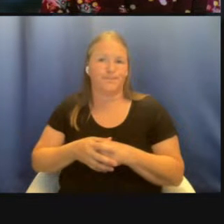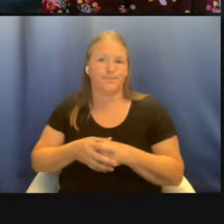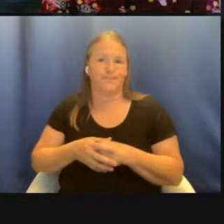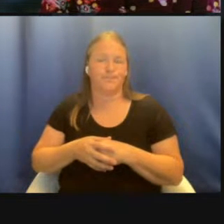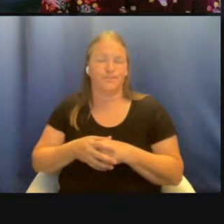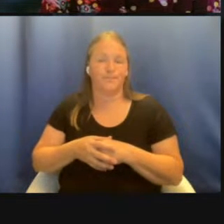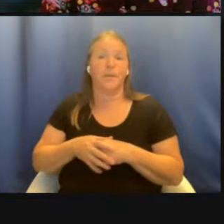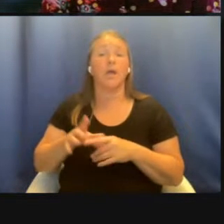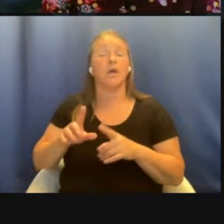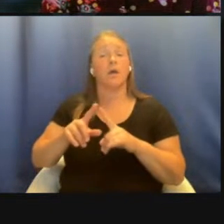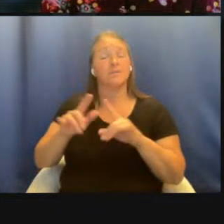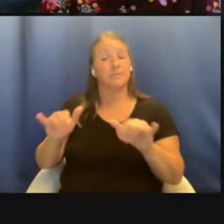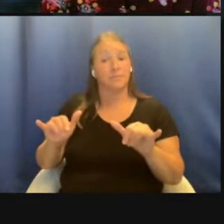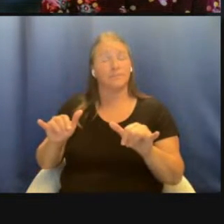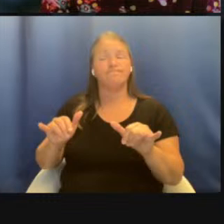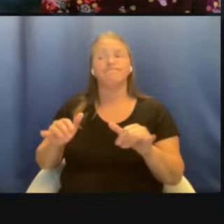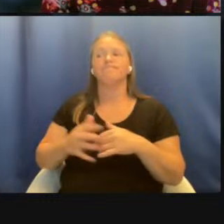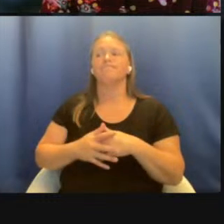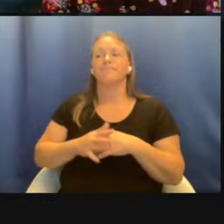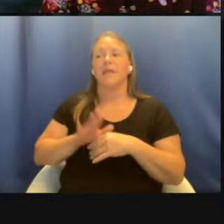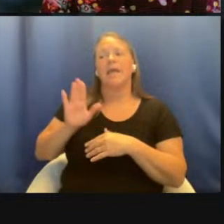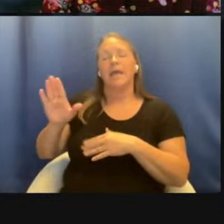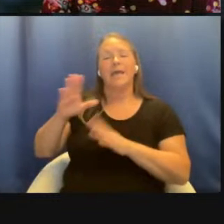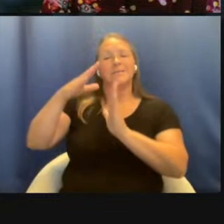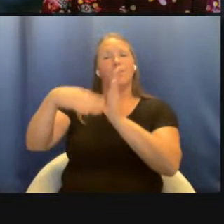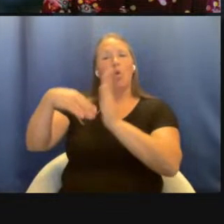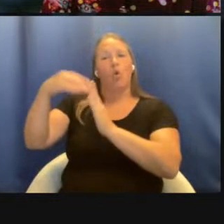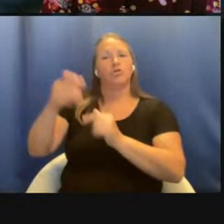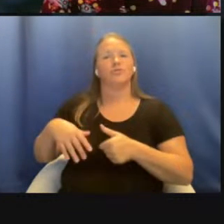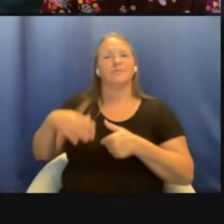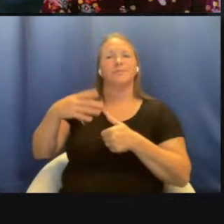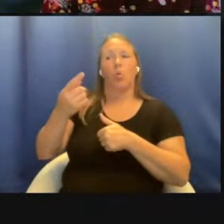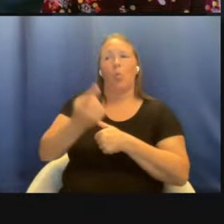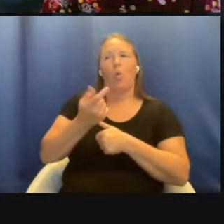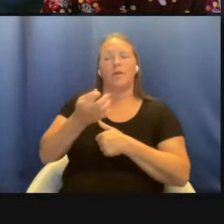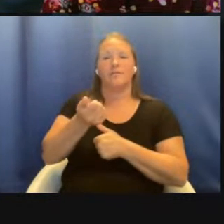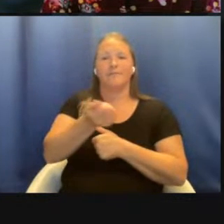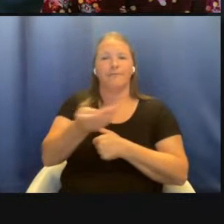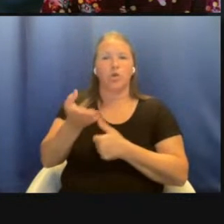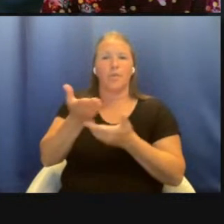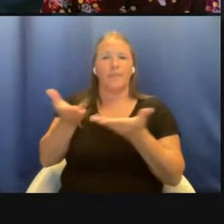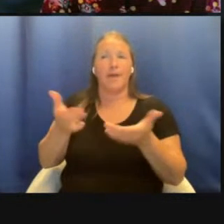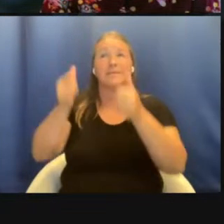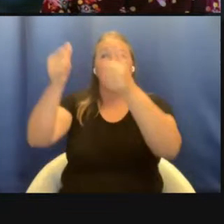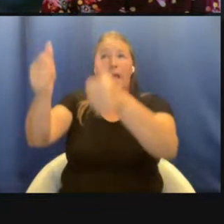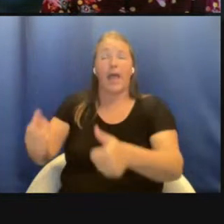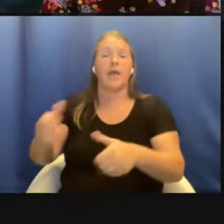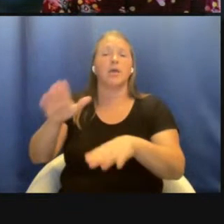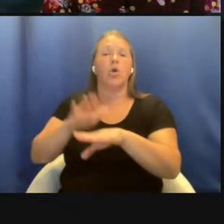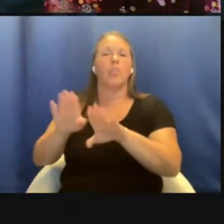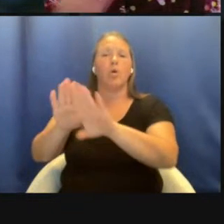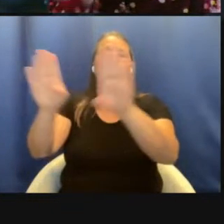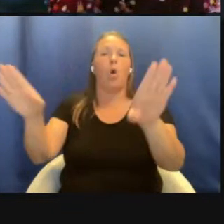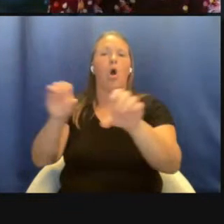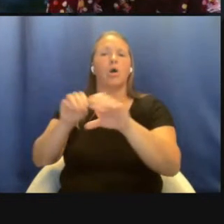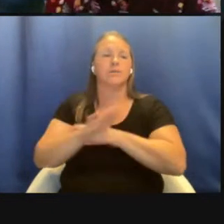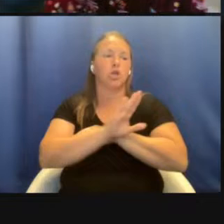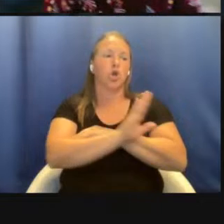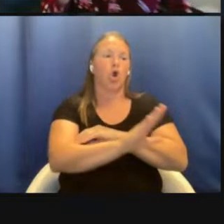his portrait is one of the few things hanging on the walls in her boarding house when she dies in